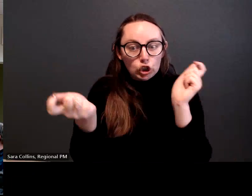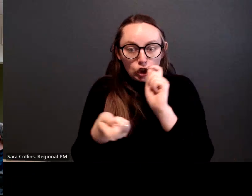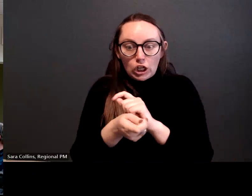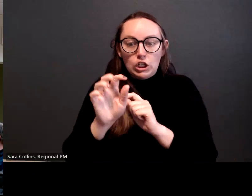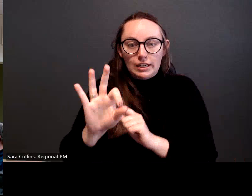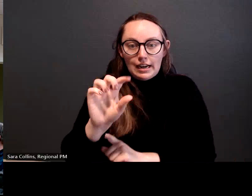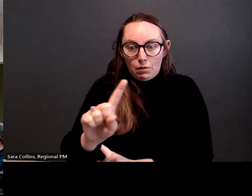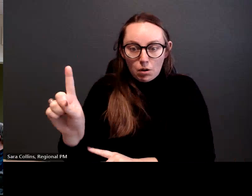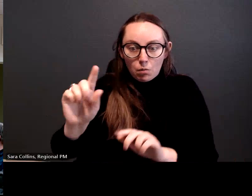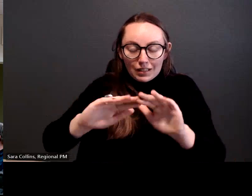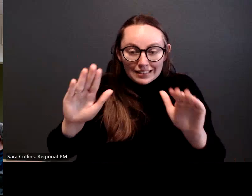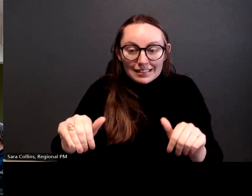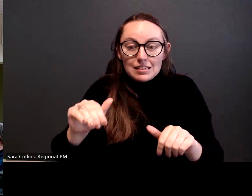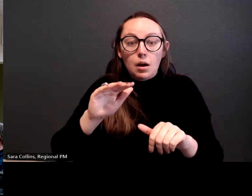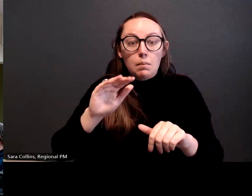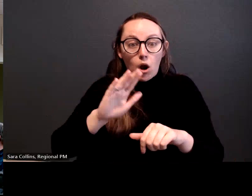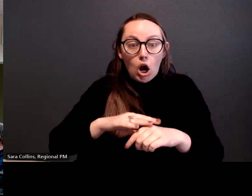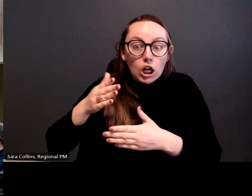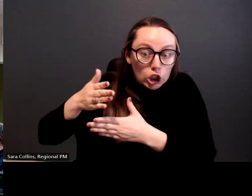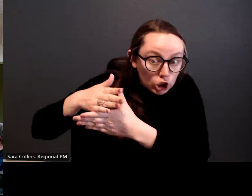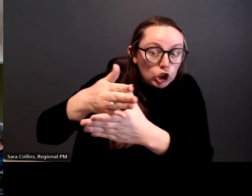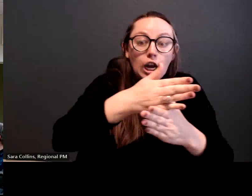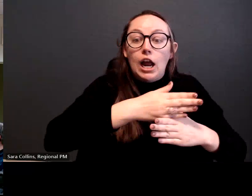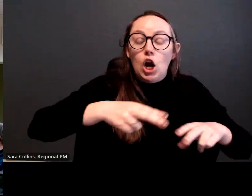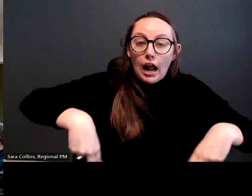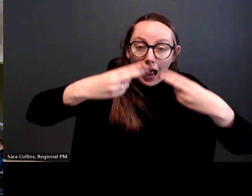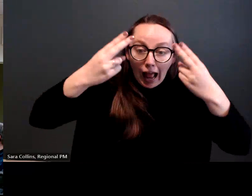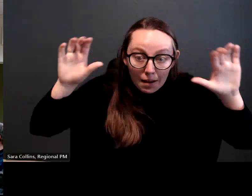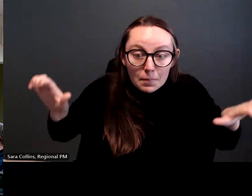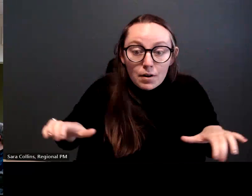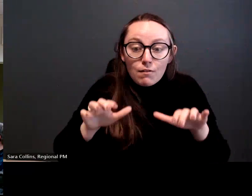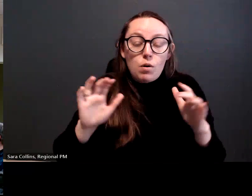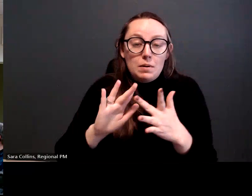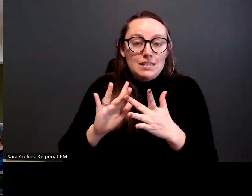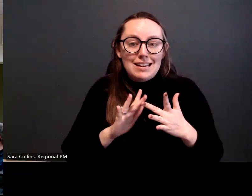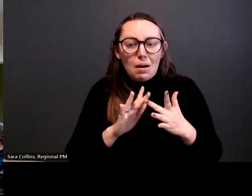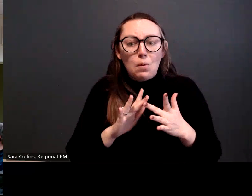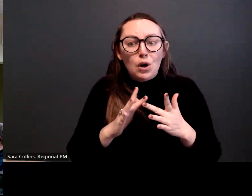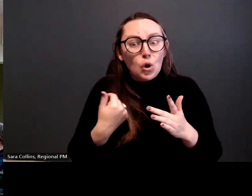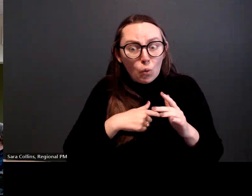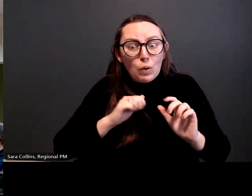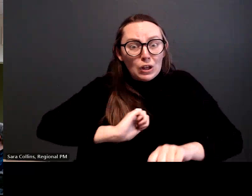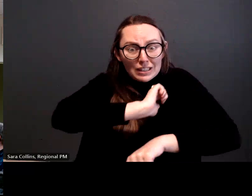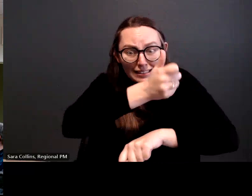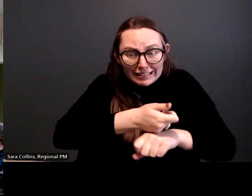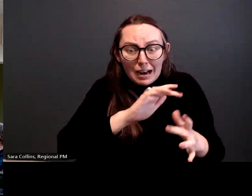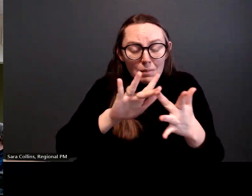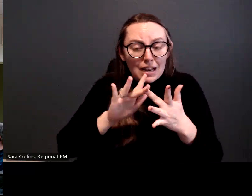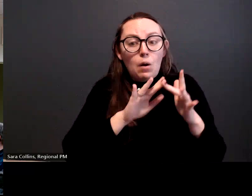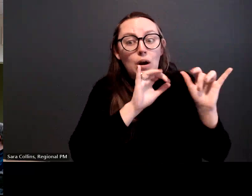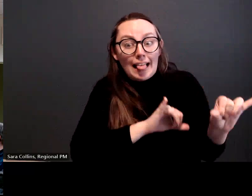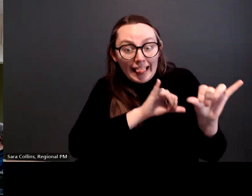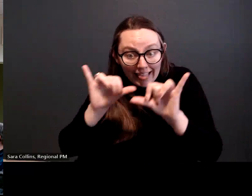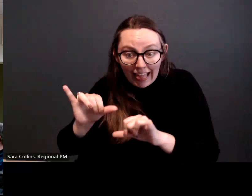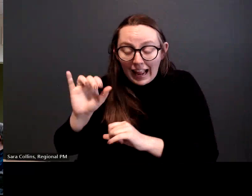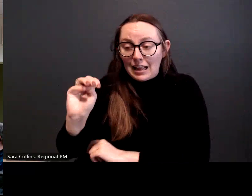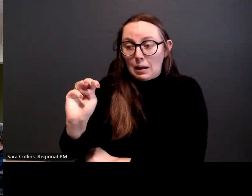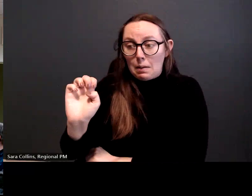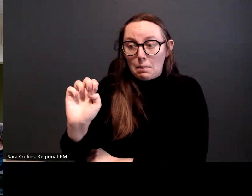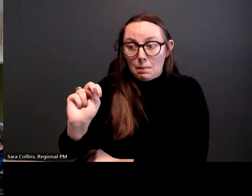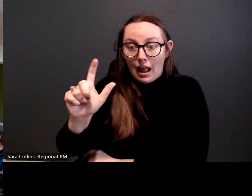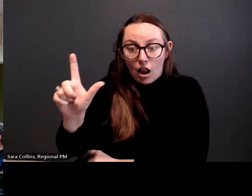know, there's no reason we couldn't have a network like Menlo Park and teach people to use it and attract people to come here and